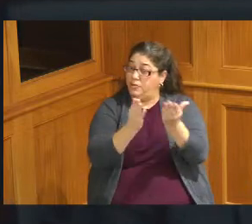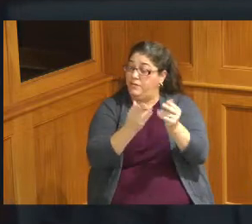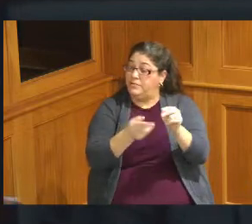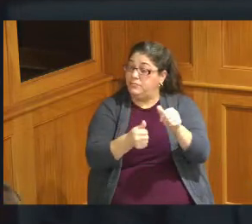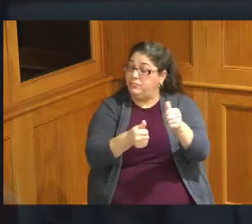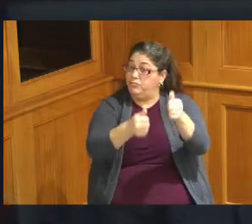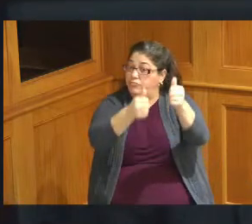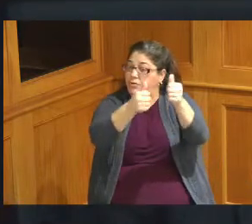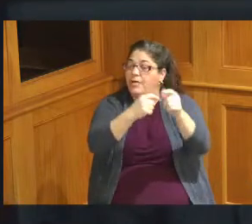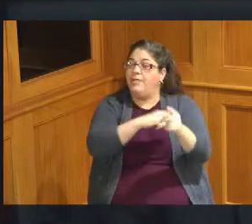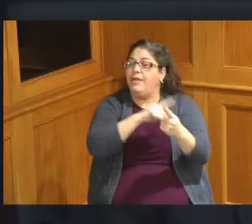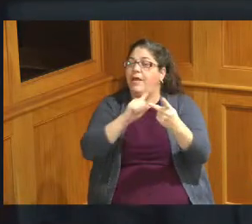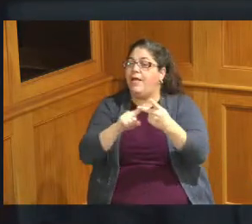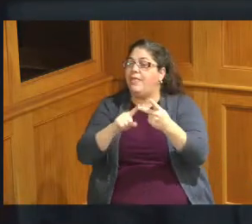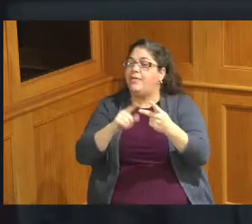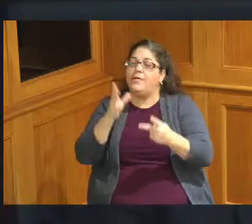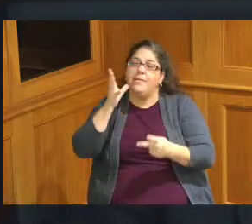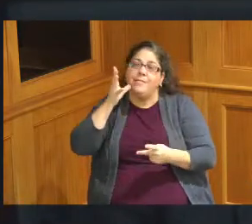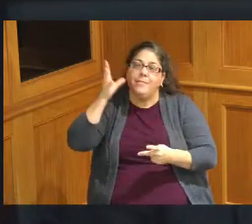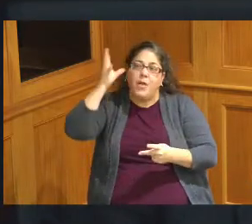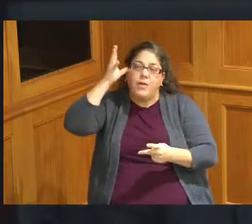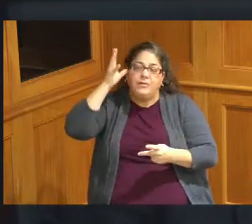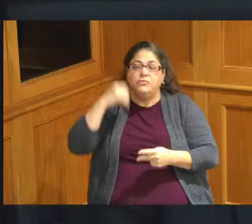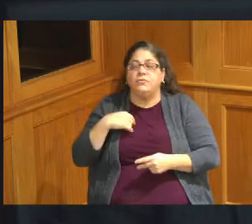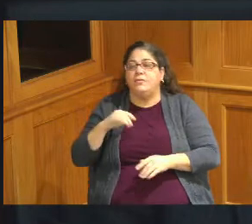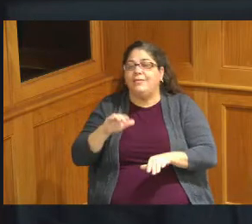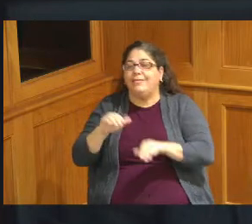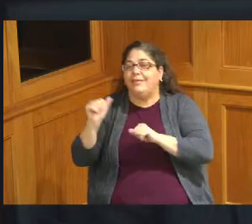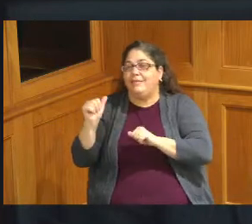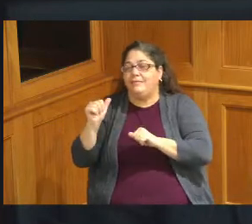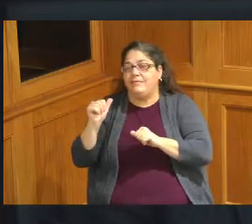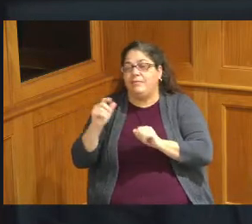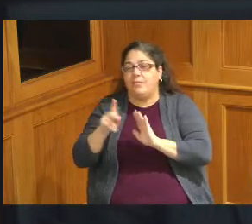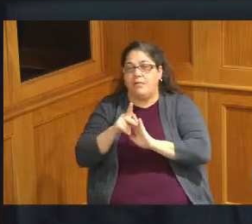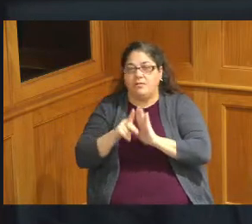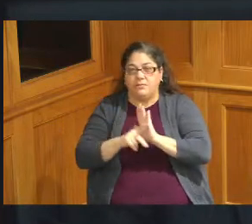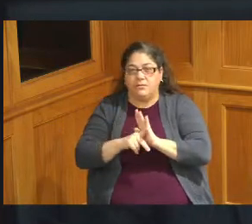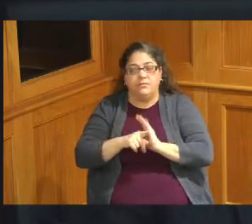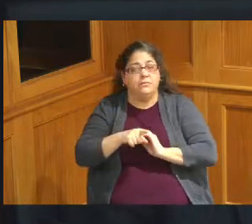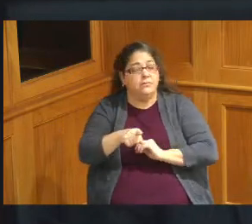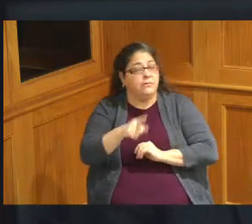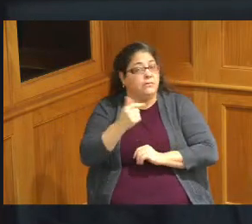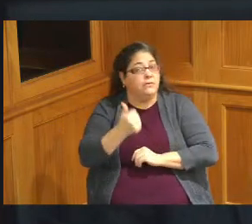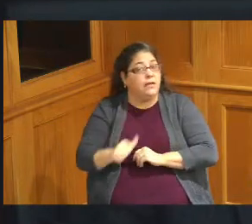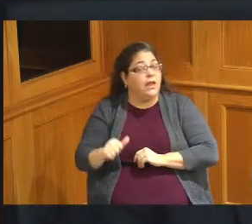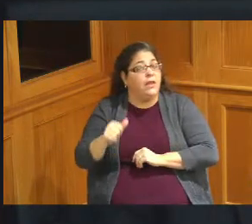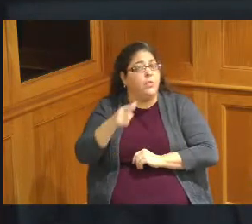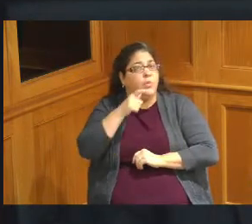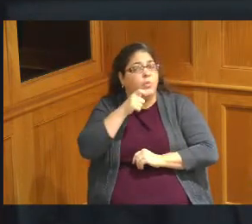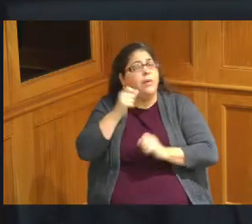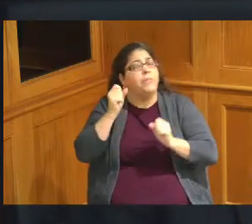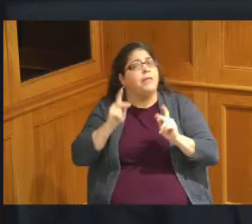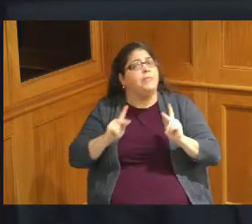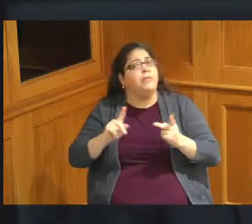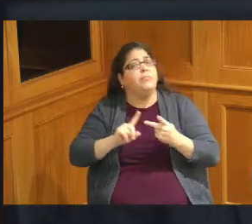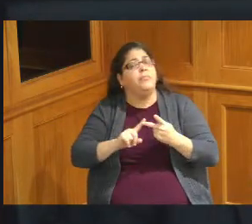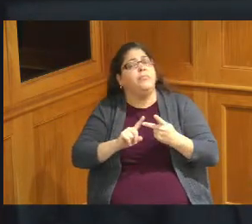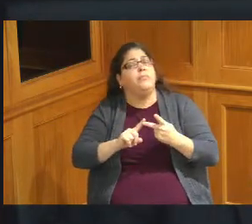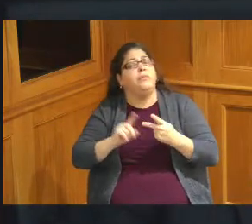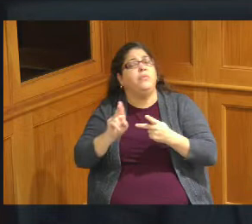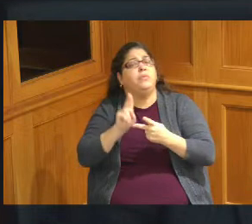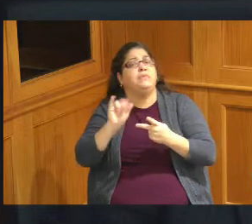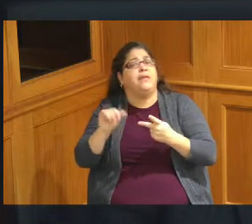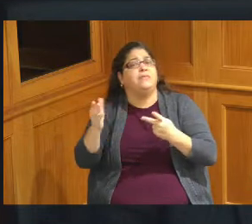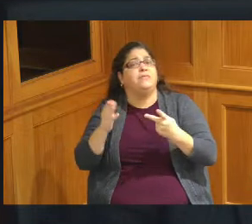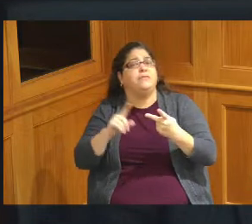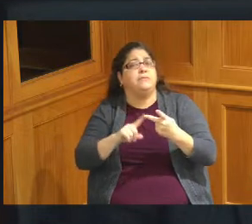one is the parental leave policy. Do you have a sense of how many are taking advantage of that program in the county? I